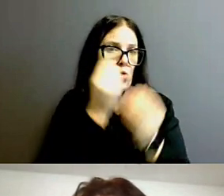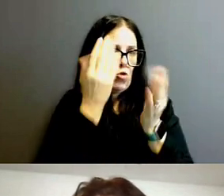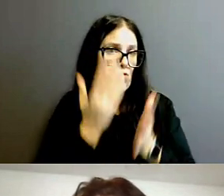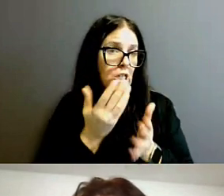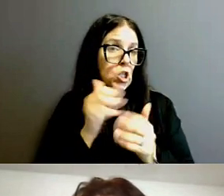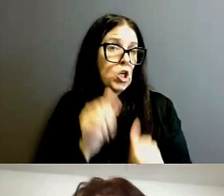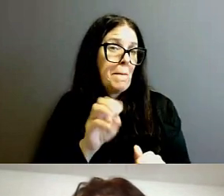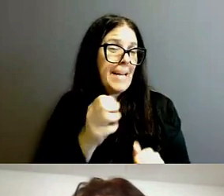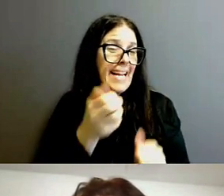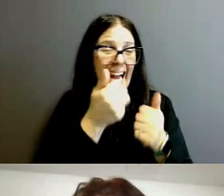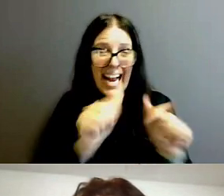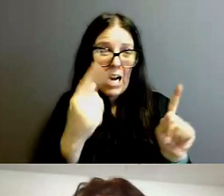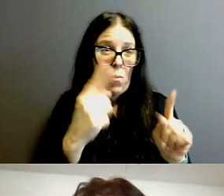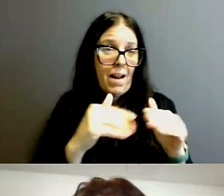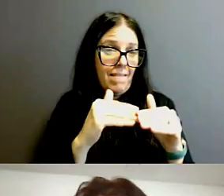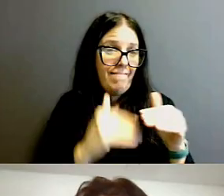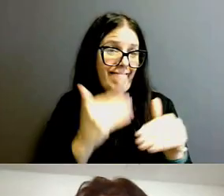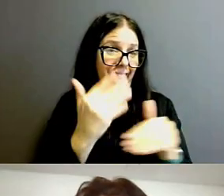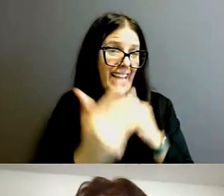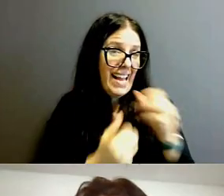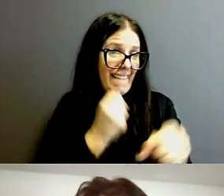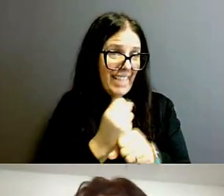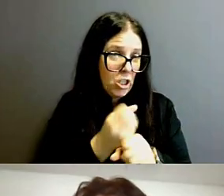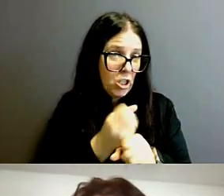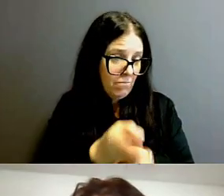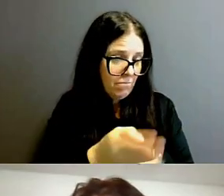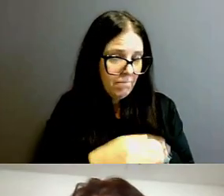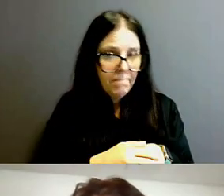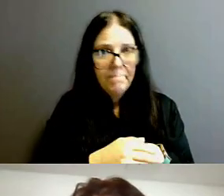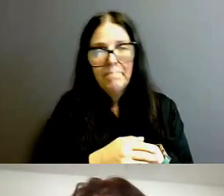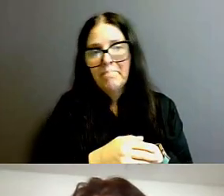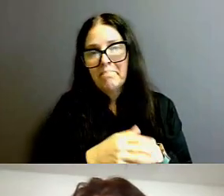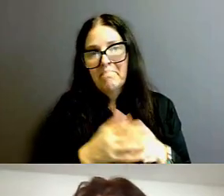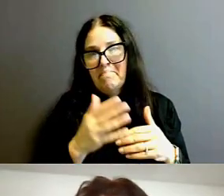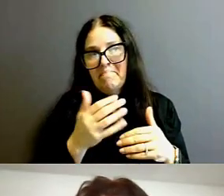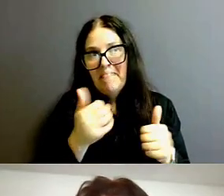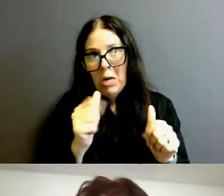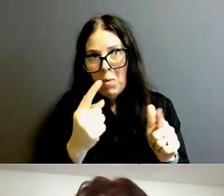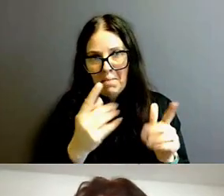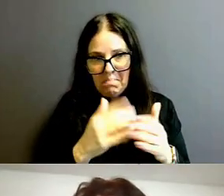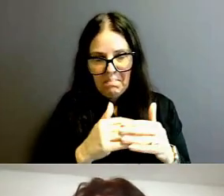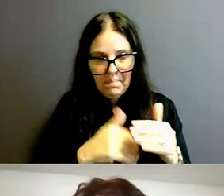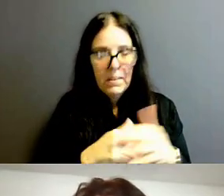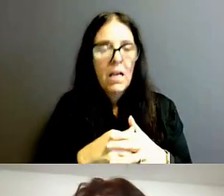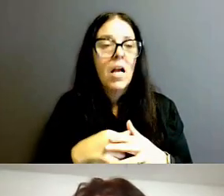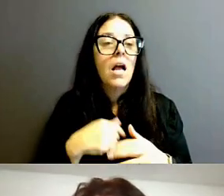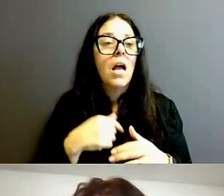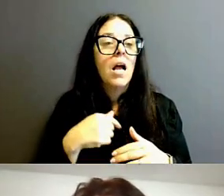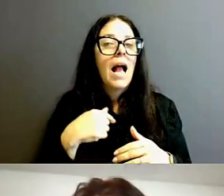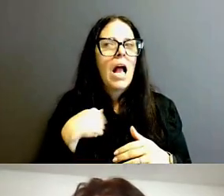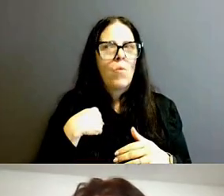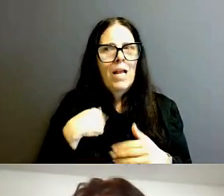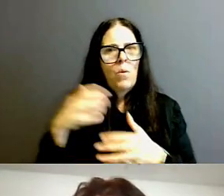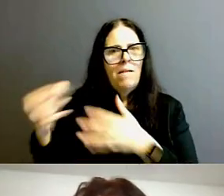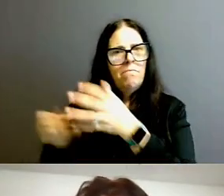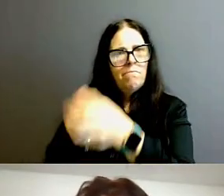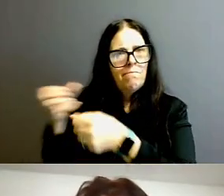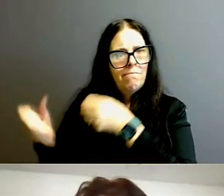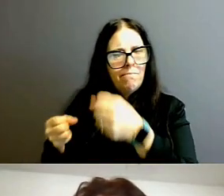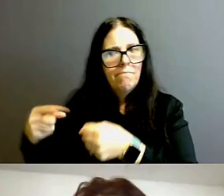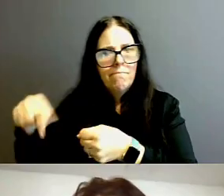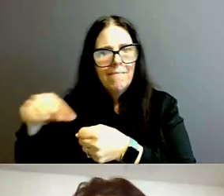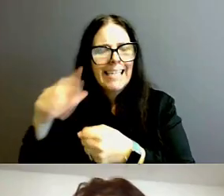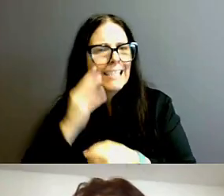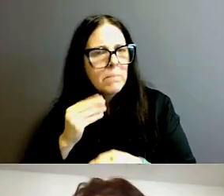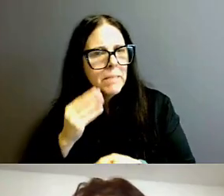that field. And that we would seek out experienced, either retired or instructors that